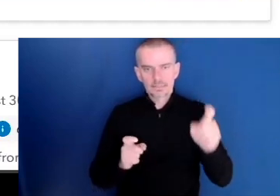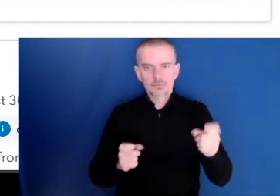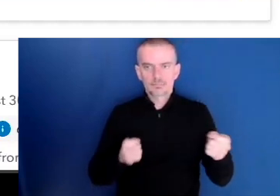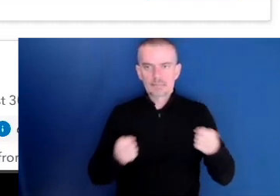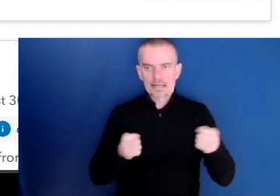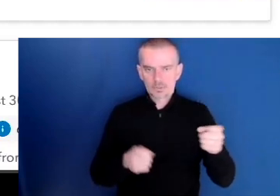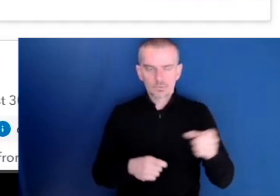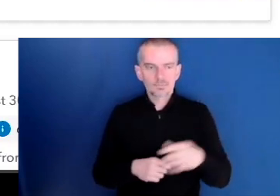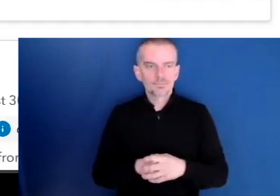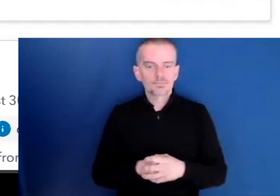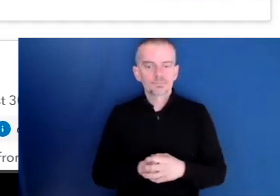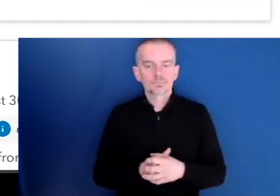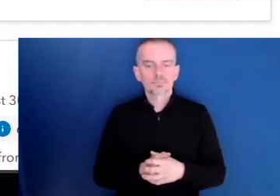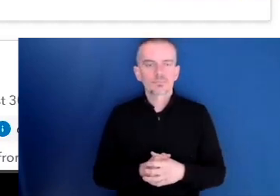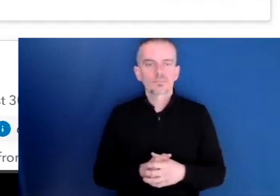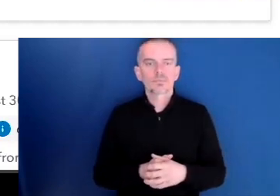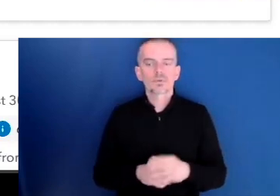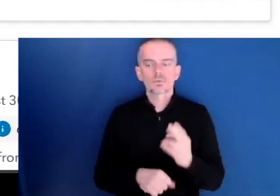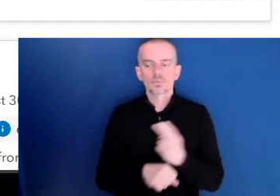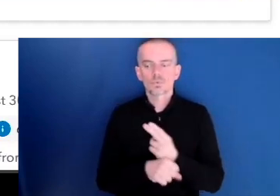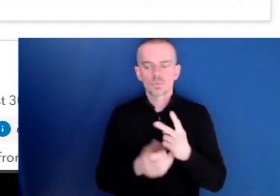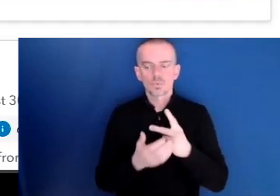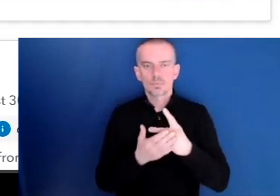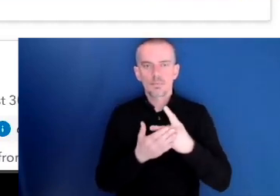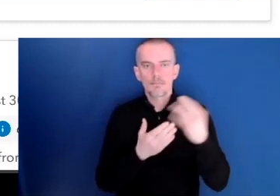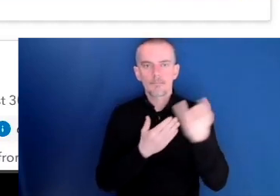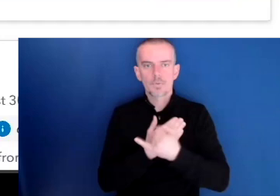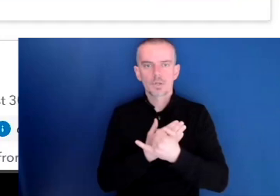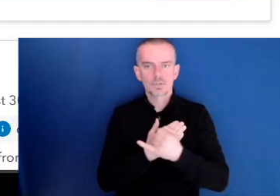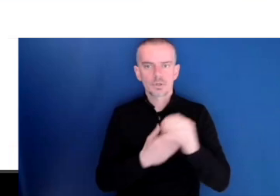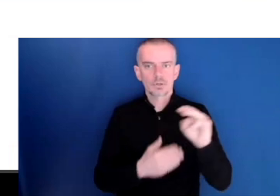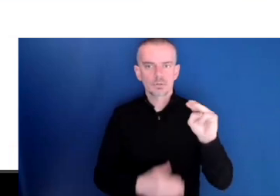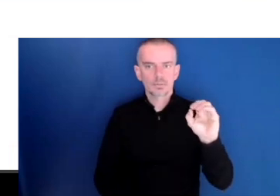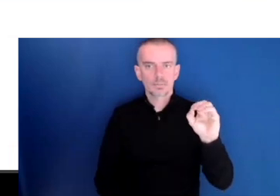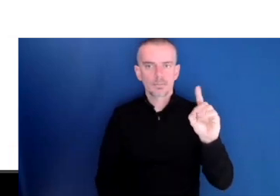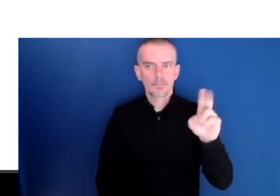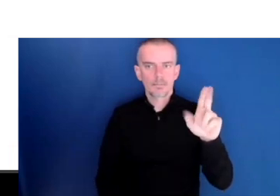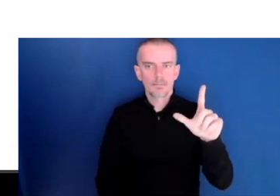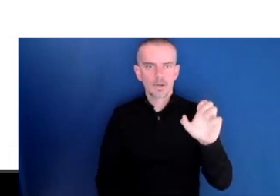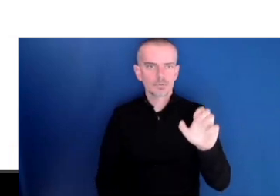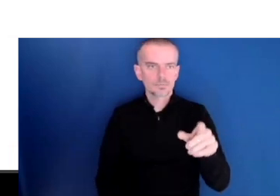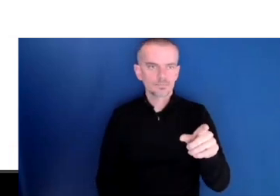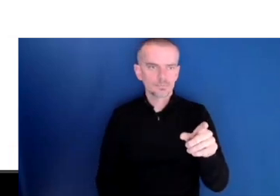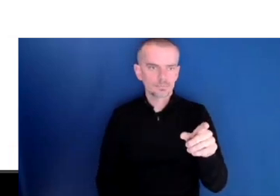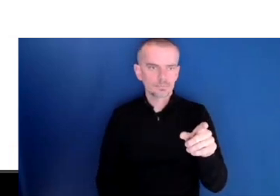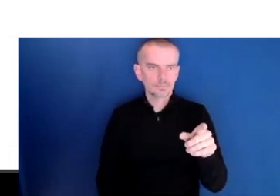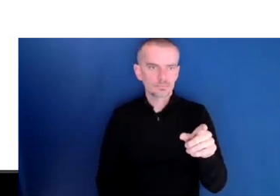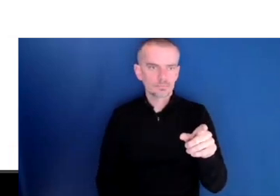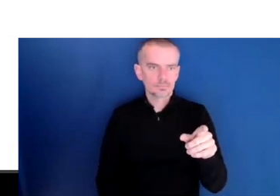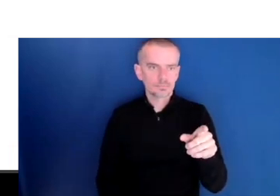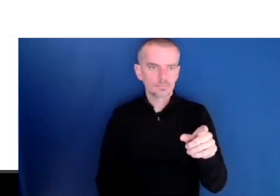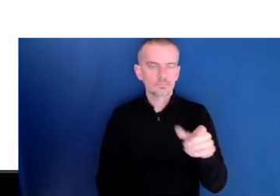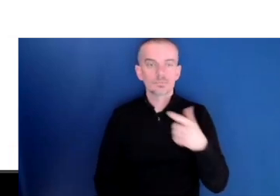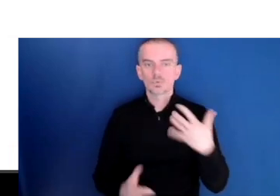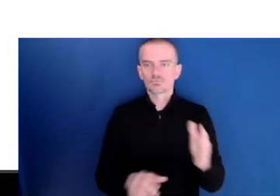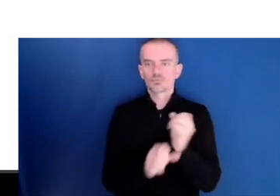do is use the projects module within QuickBooks. So I'm going to navigate to projects. And what I've done is I've created